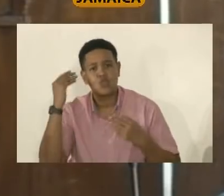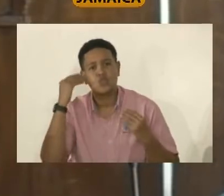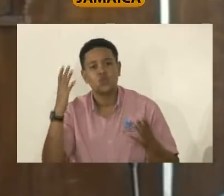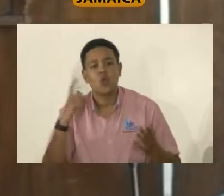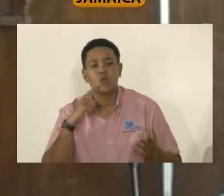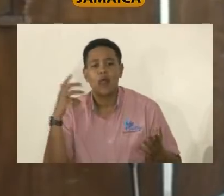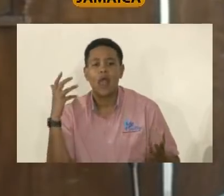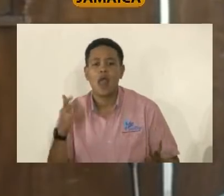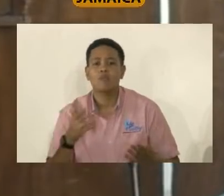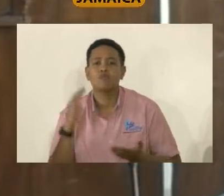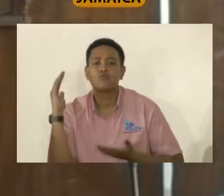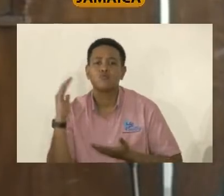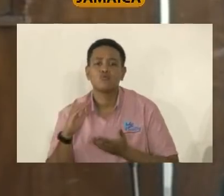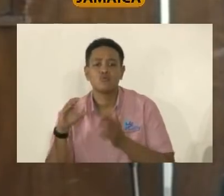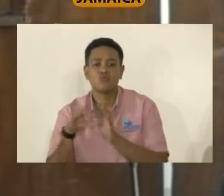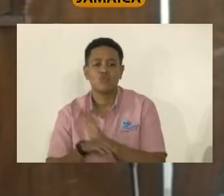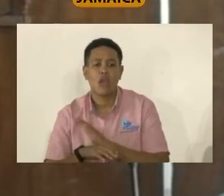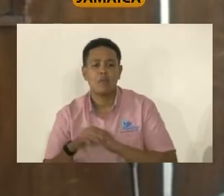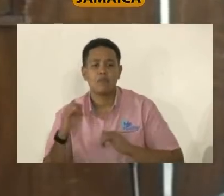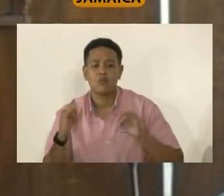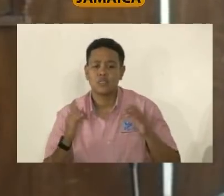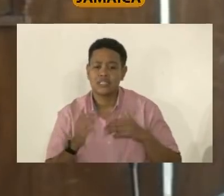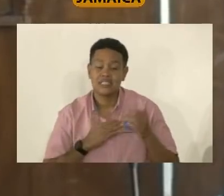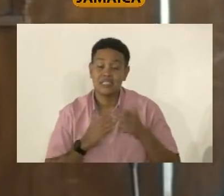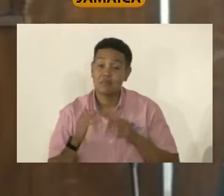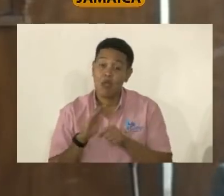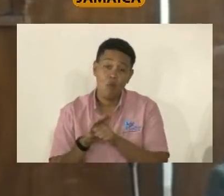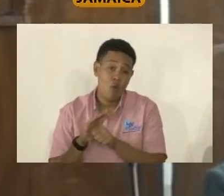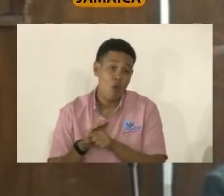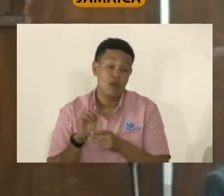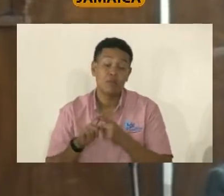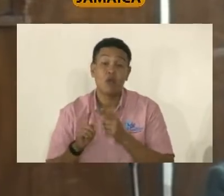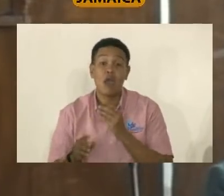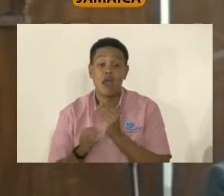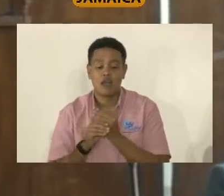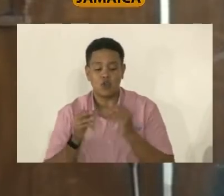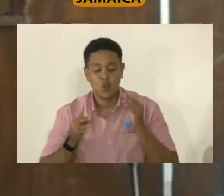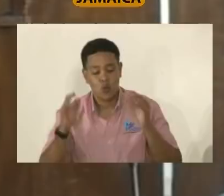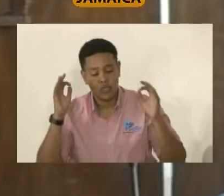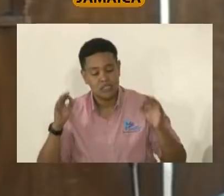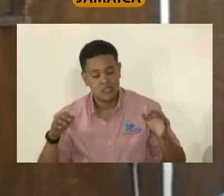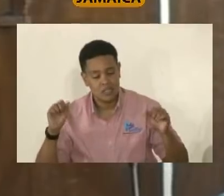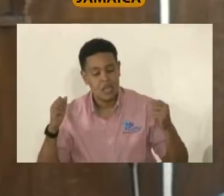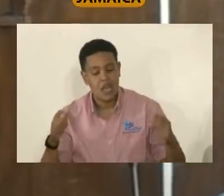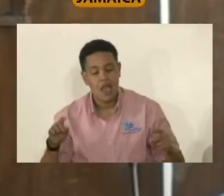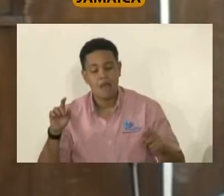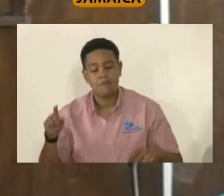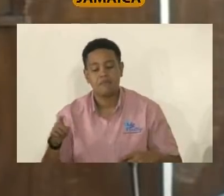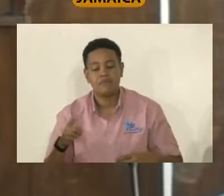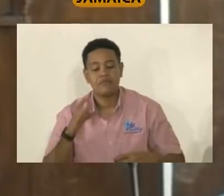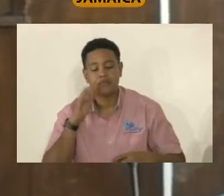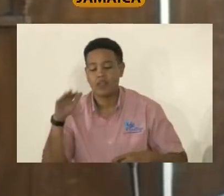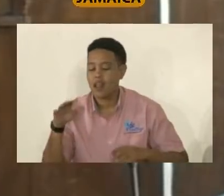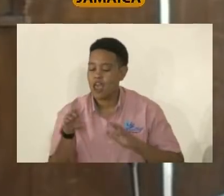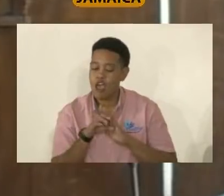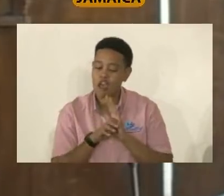panacea, and which, despite warnings and subsequent court ruling as to its